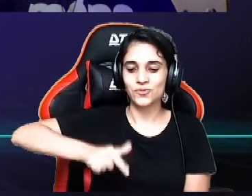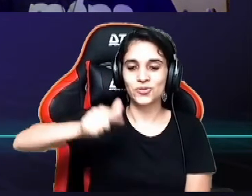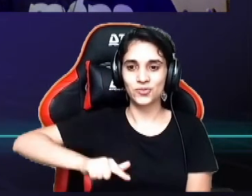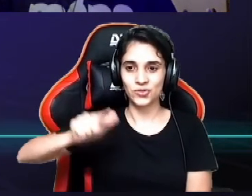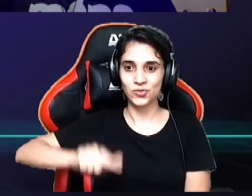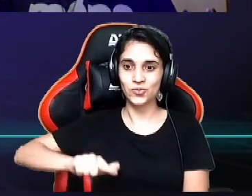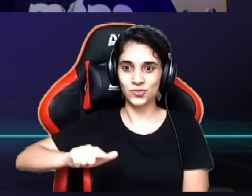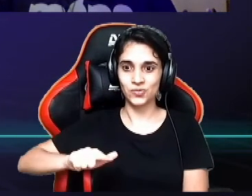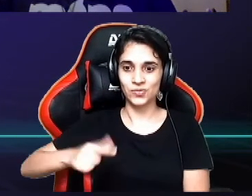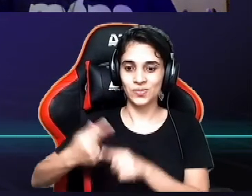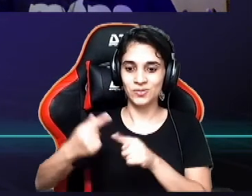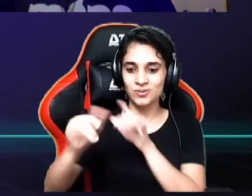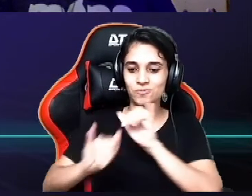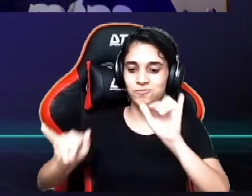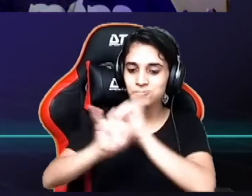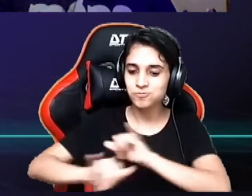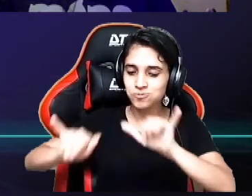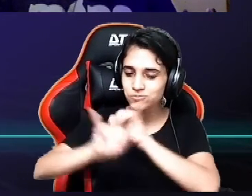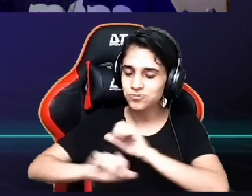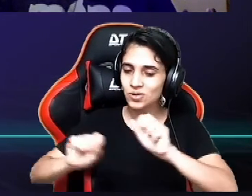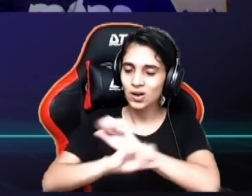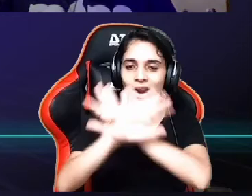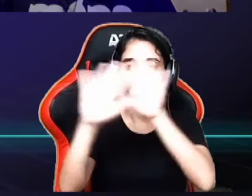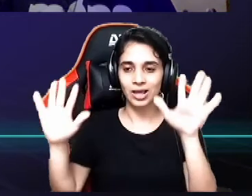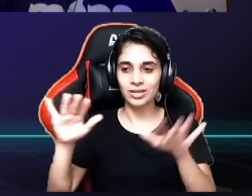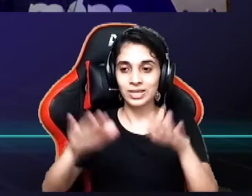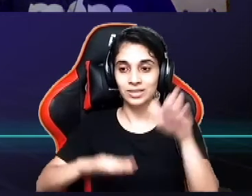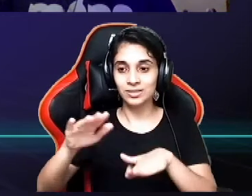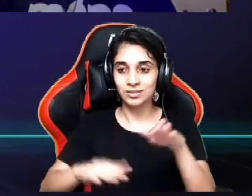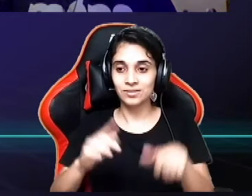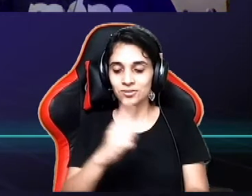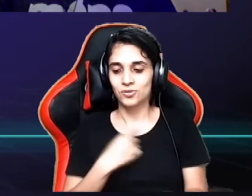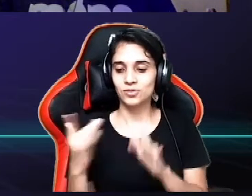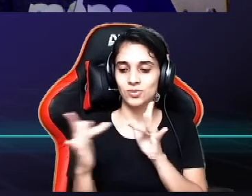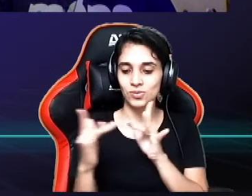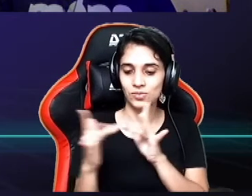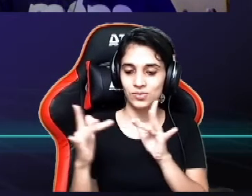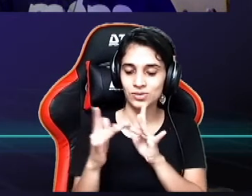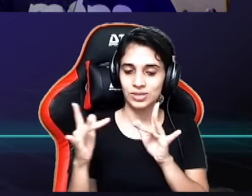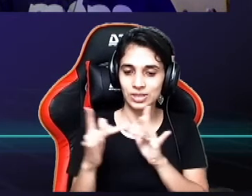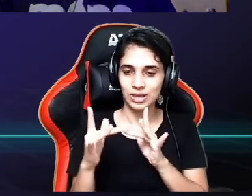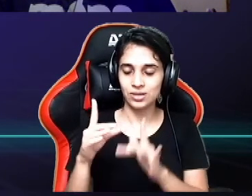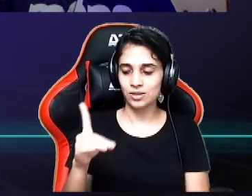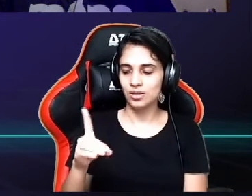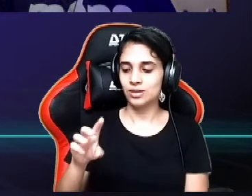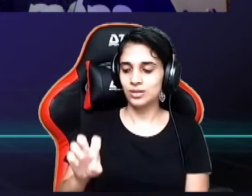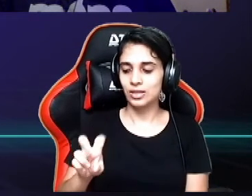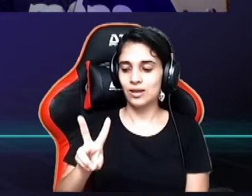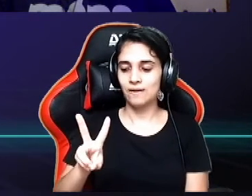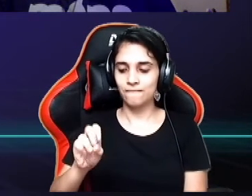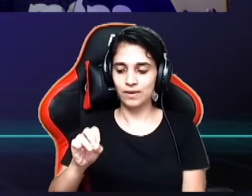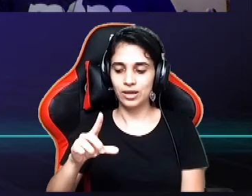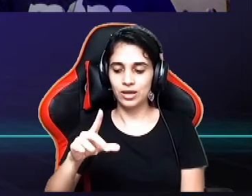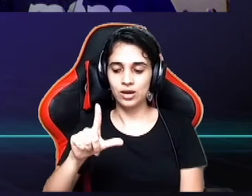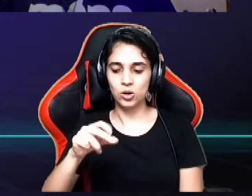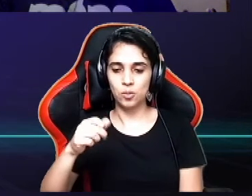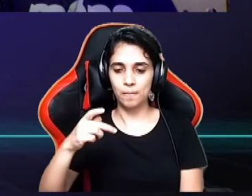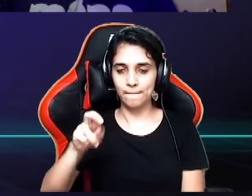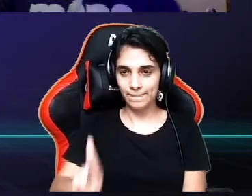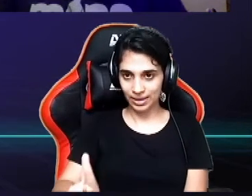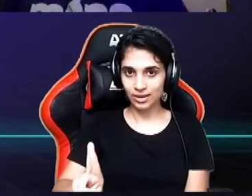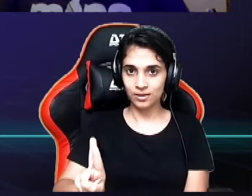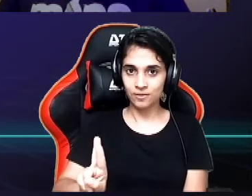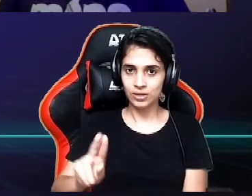play it a few more times and you push it organically more. And we stay in touch with a developer so that in